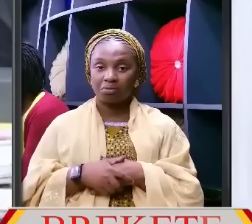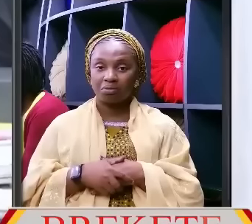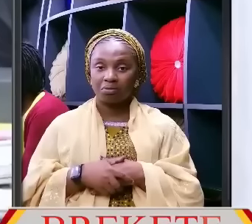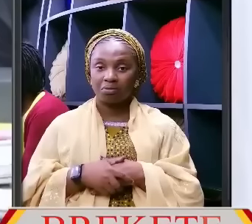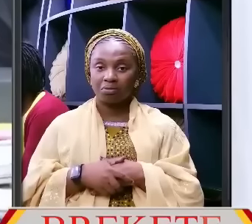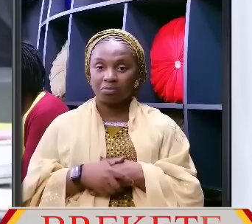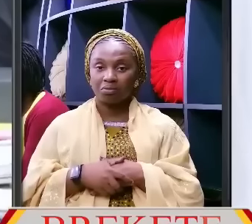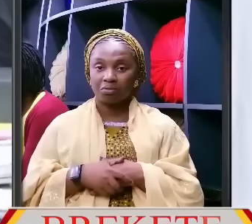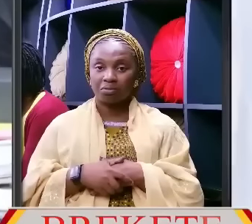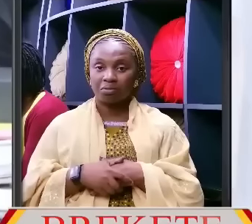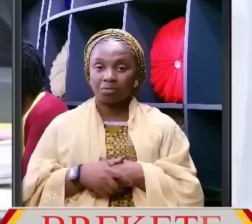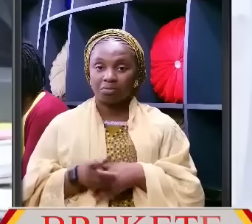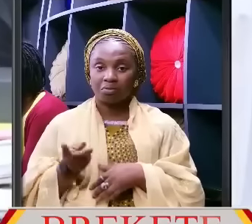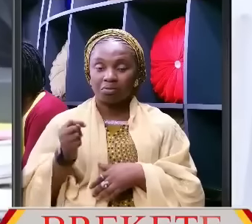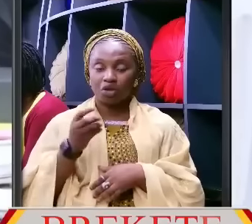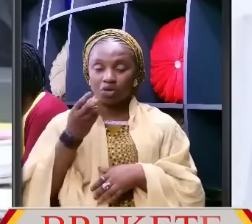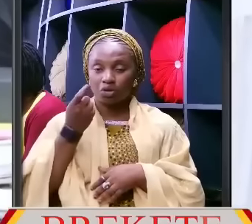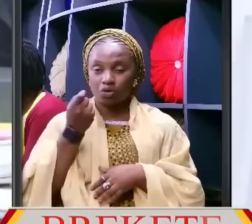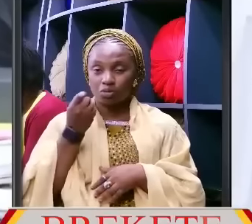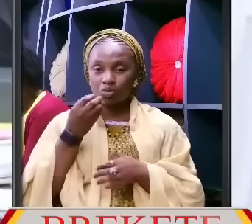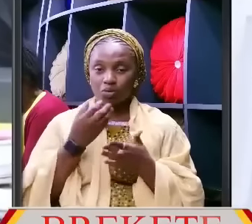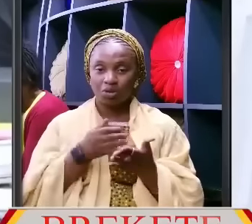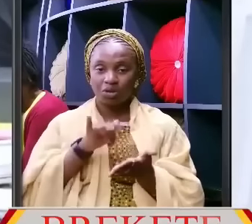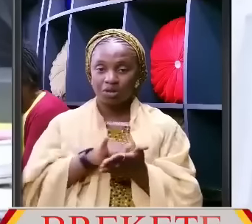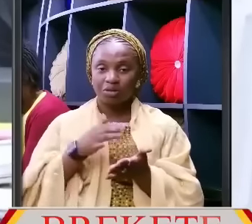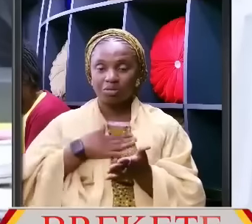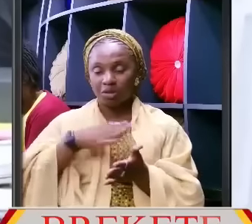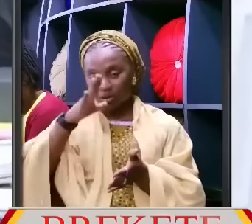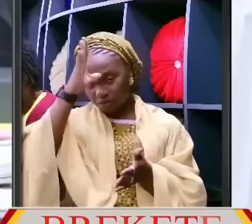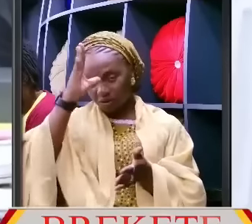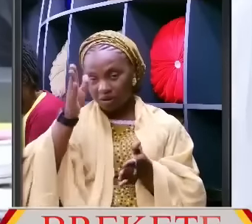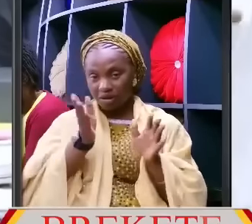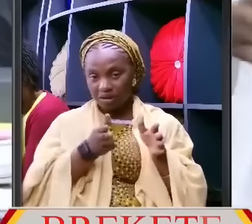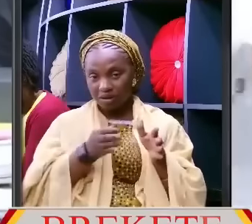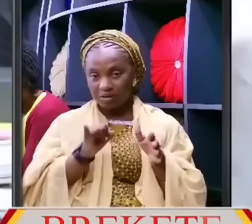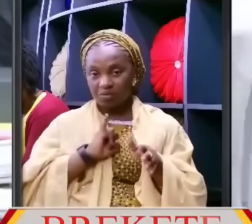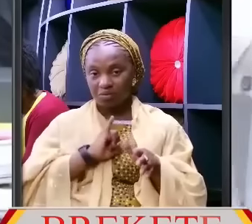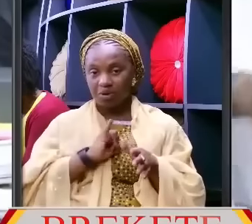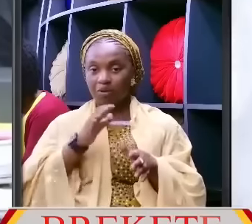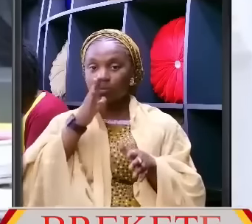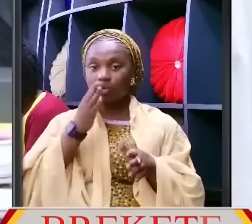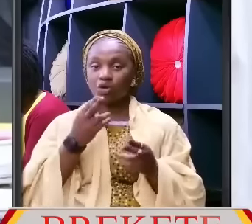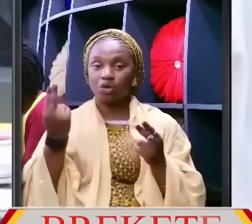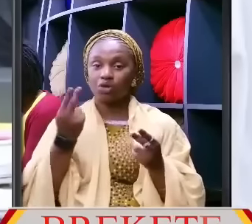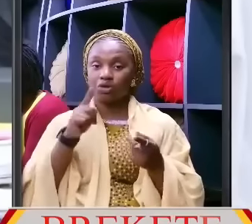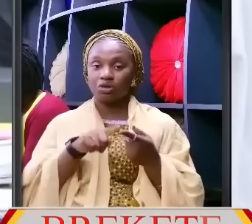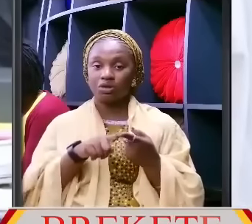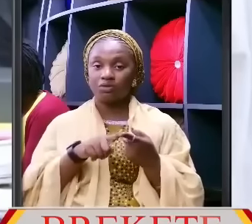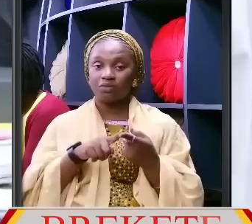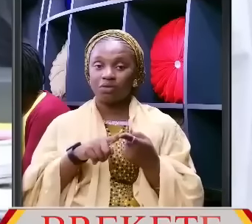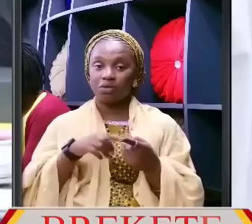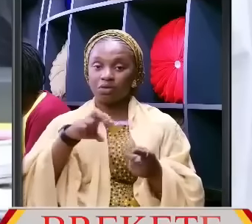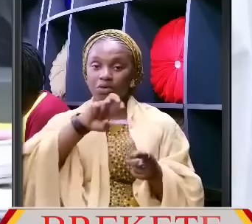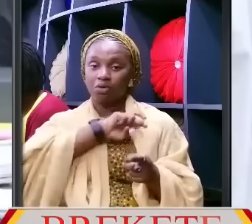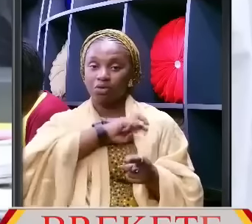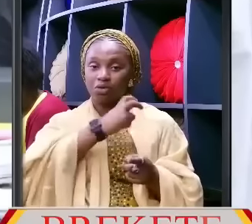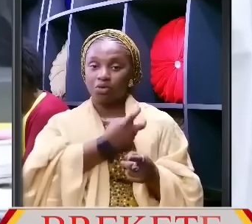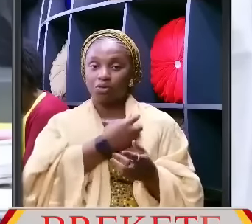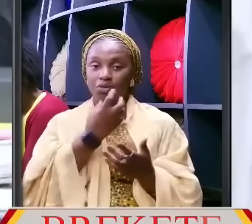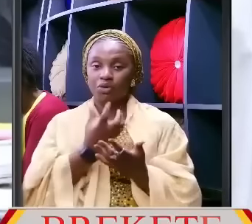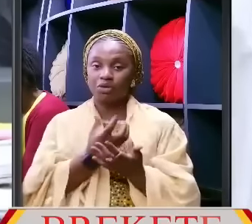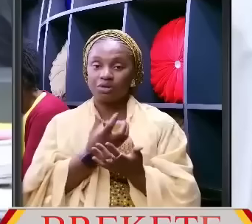time where they do whatever. When elders, they talk, keep quiet. You not concern you. I'm sorry, sir.